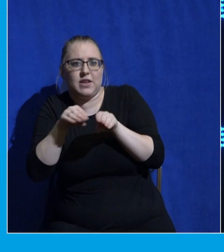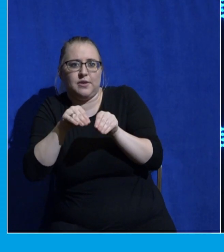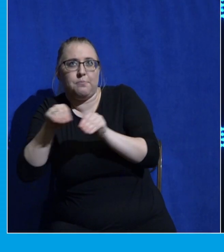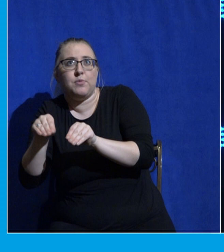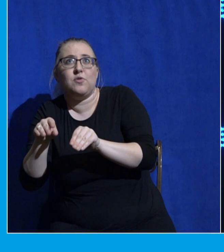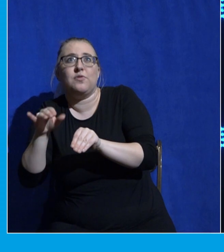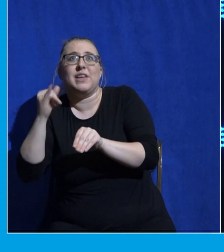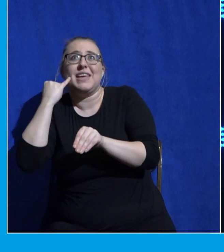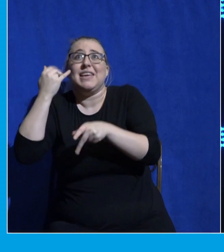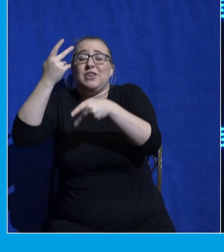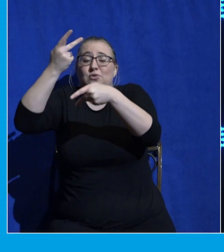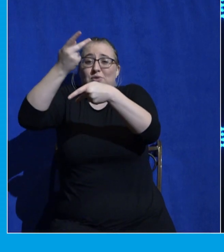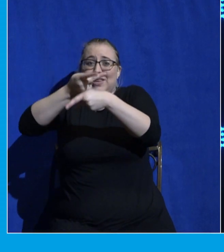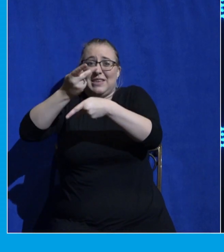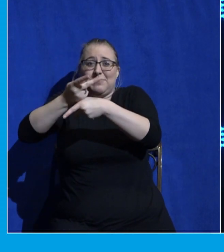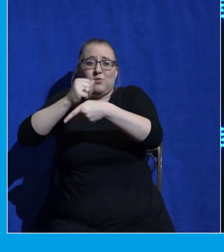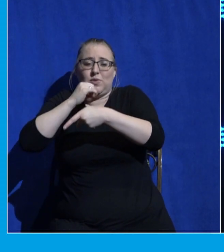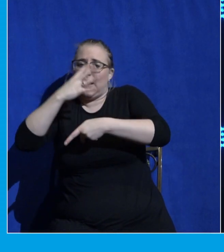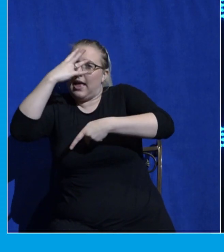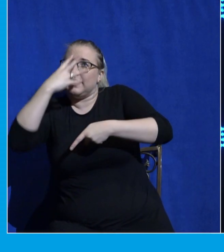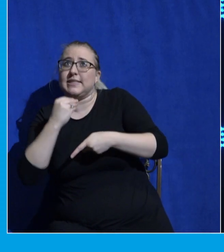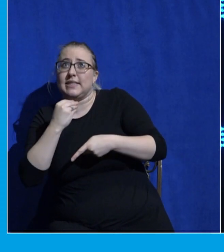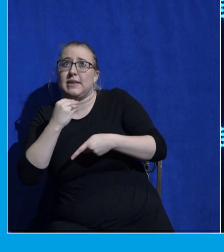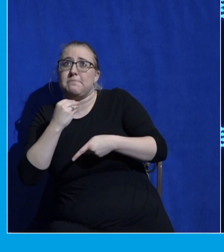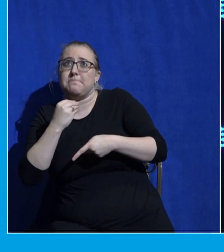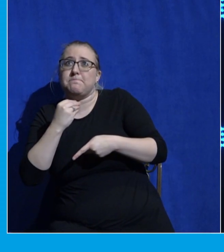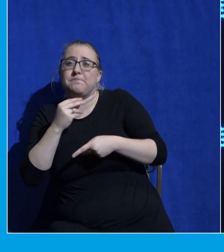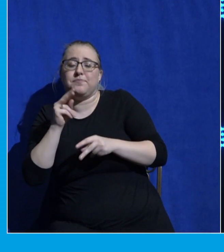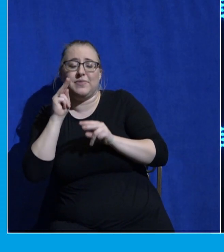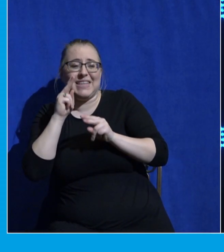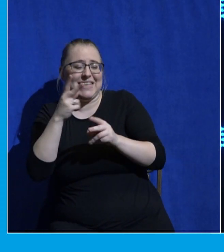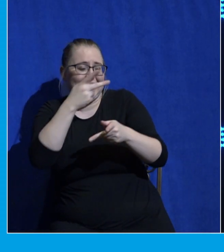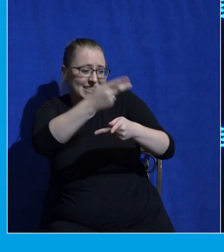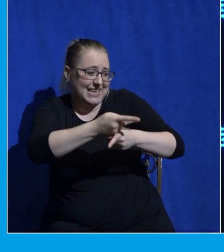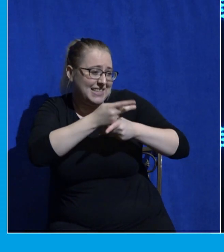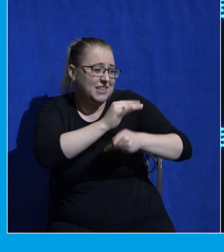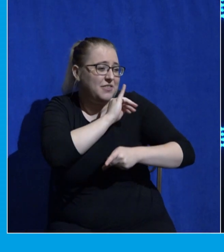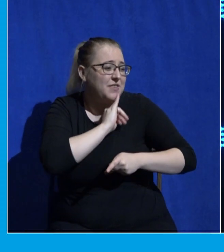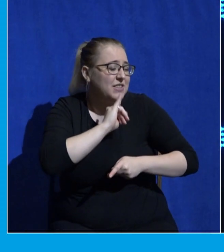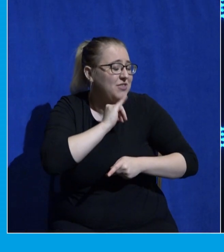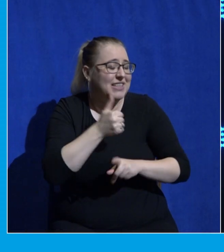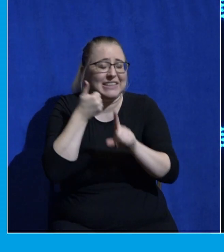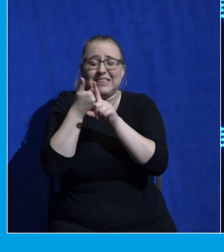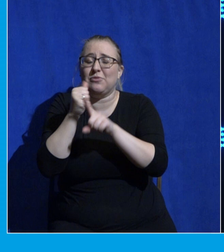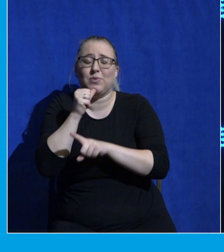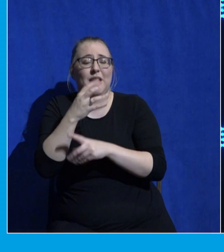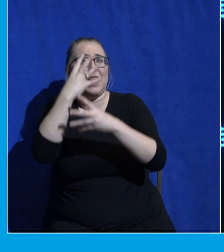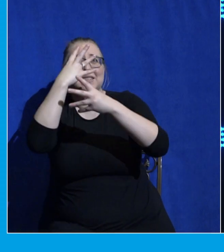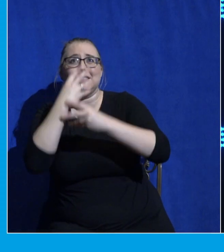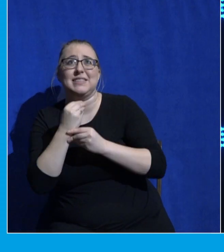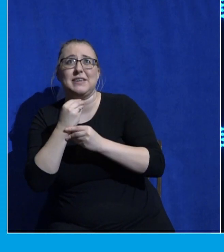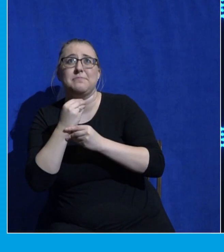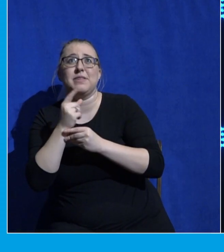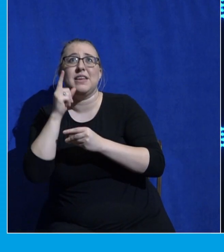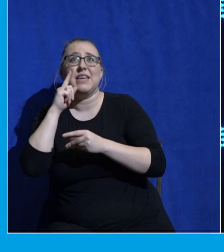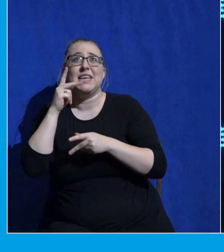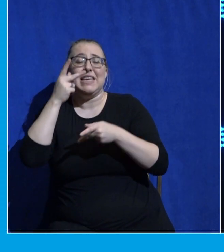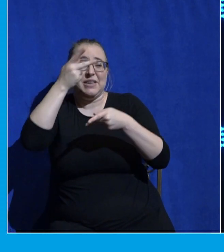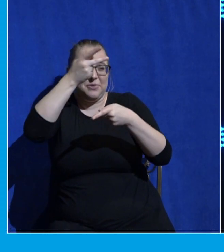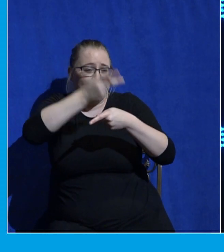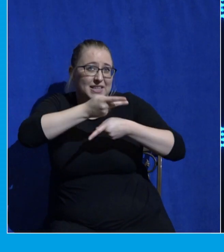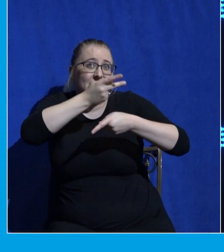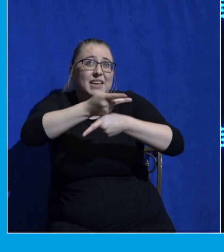Behold, he who keeps Israel will neither slumber nor sleep. The Lord is your keeper. The Lord is the shade on your right